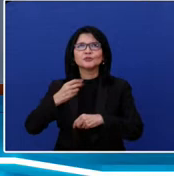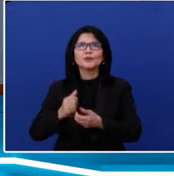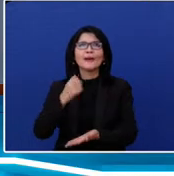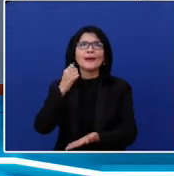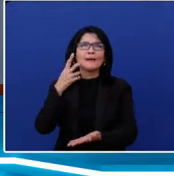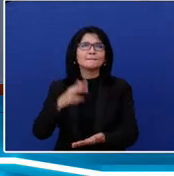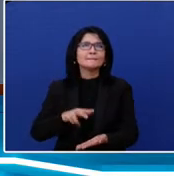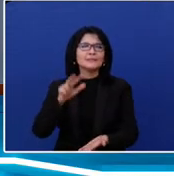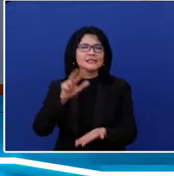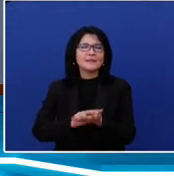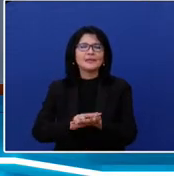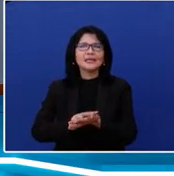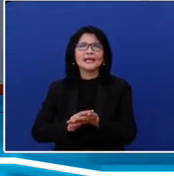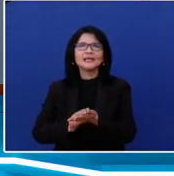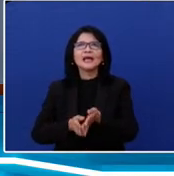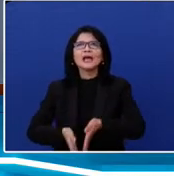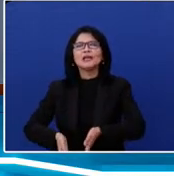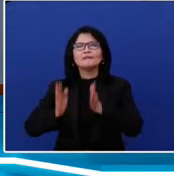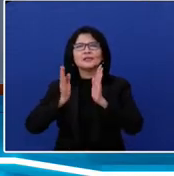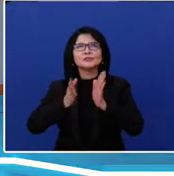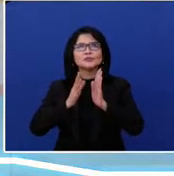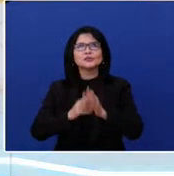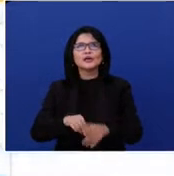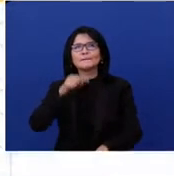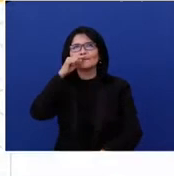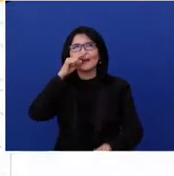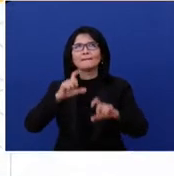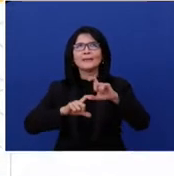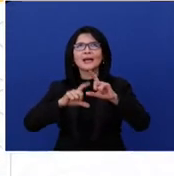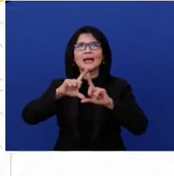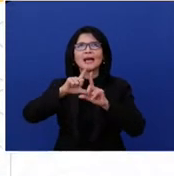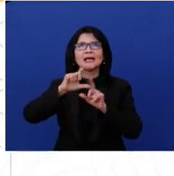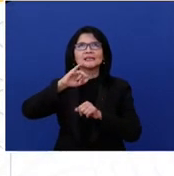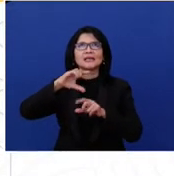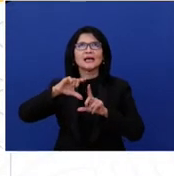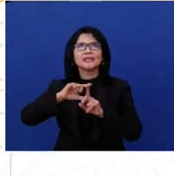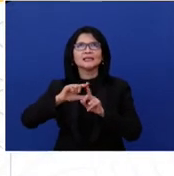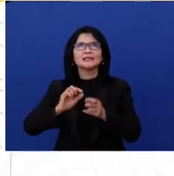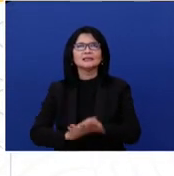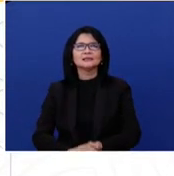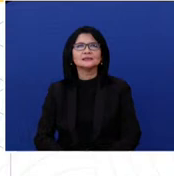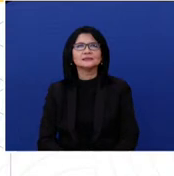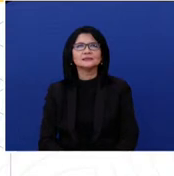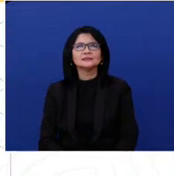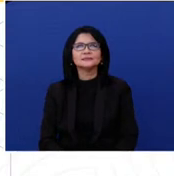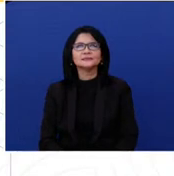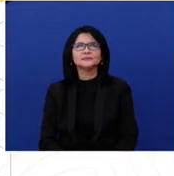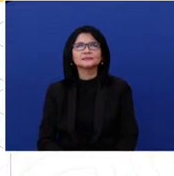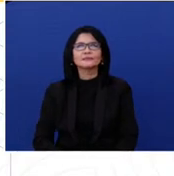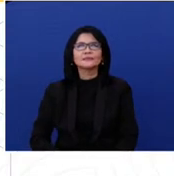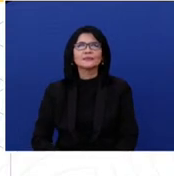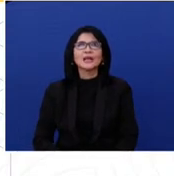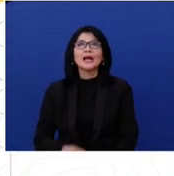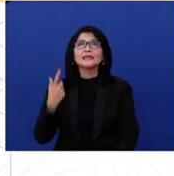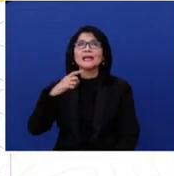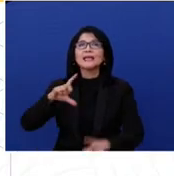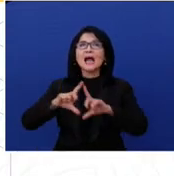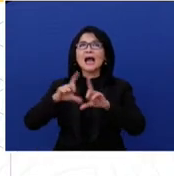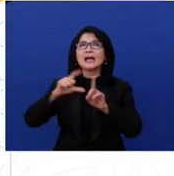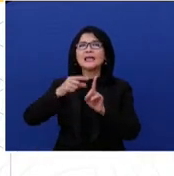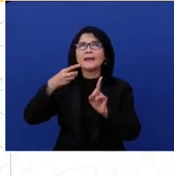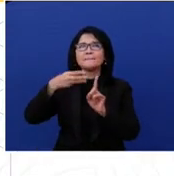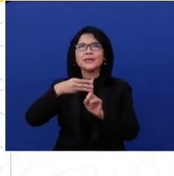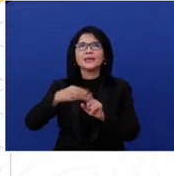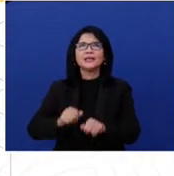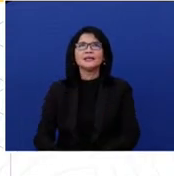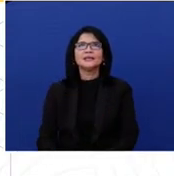country director and Development Bank Mister justo Alejandro aljabar director of infrastructure Finance